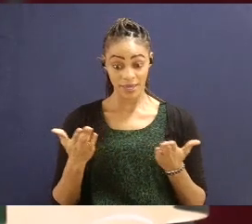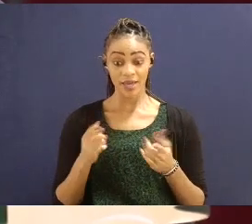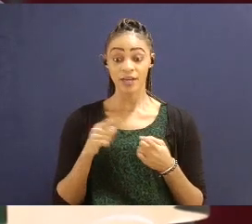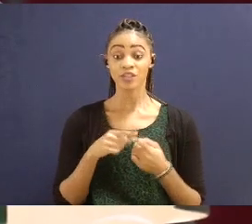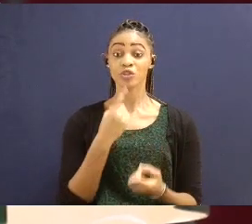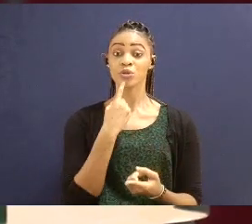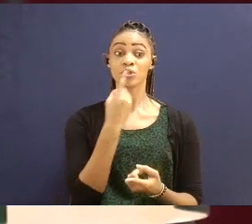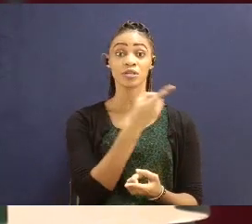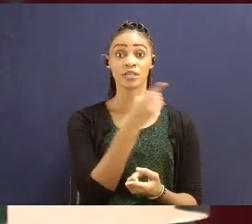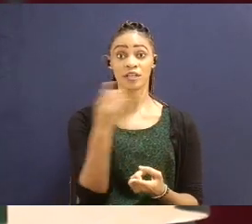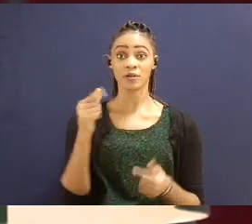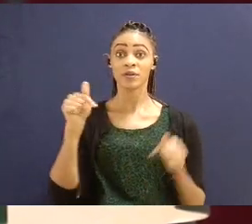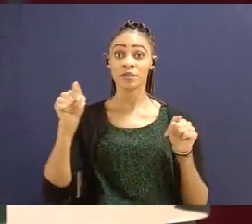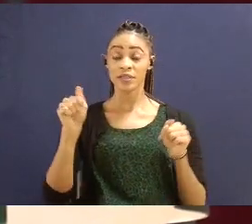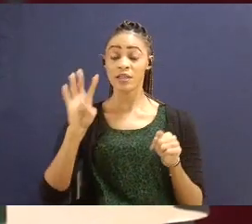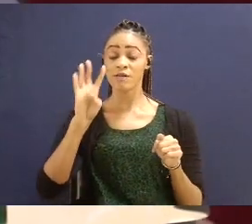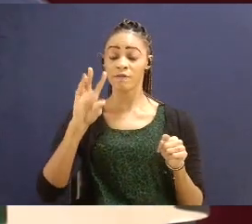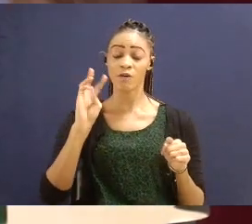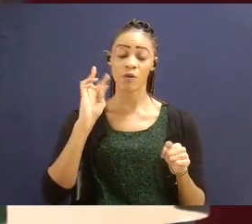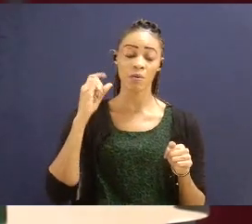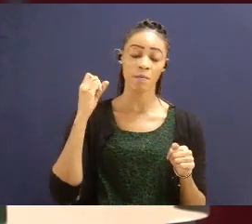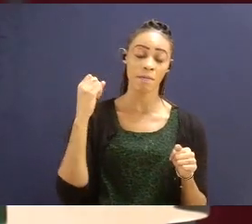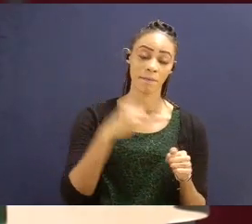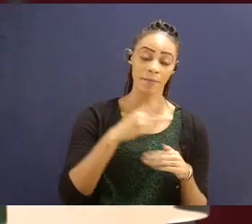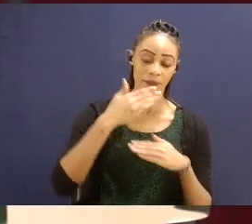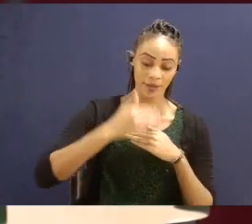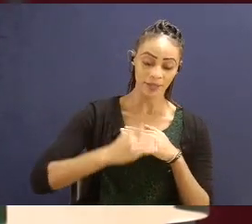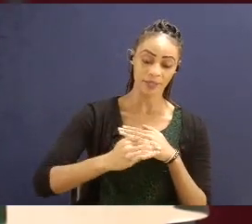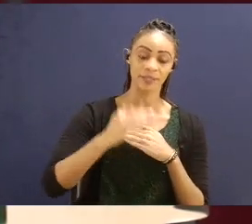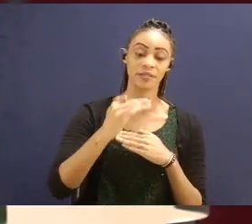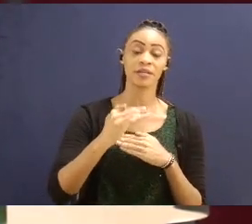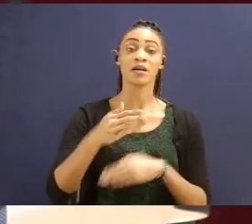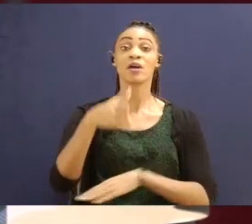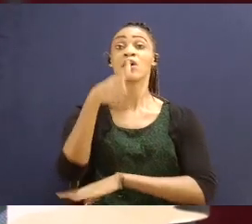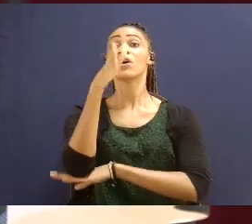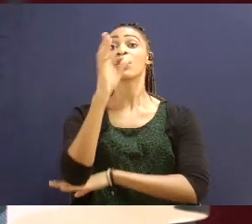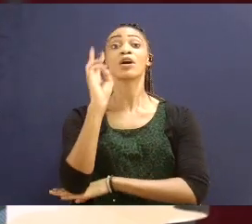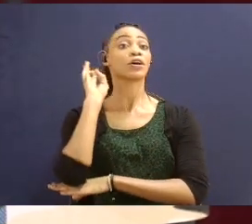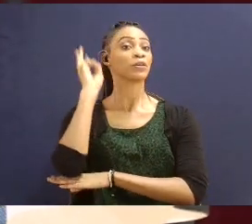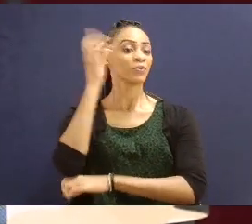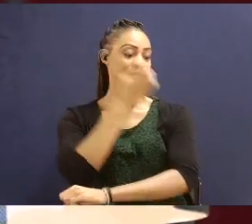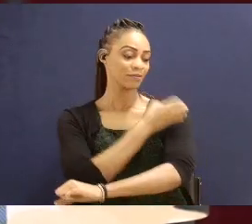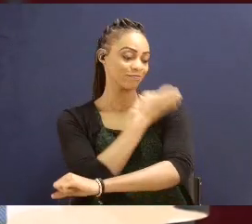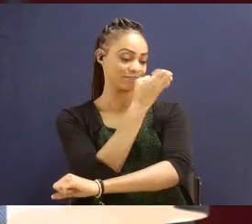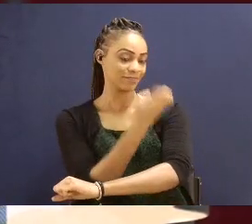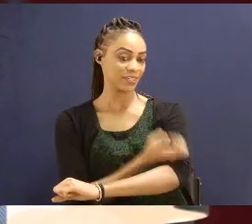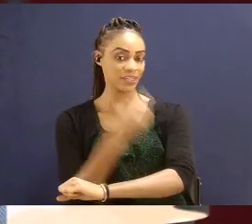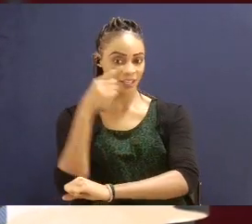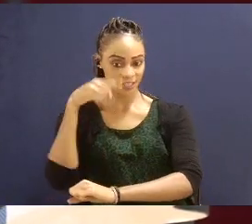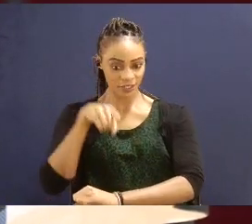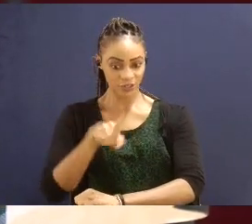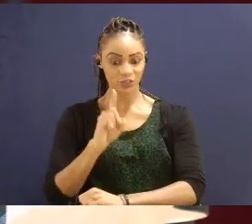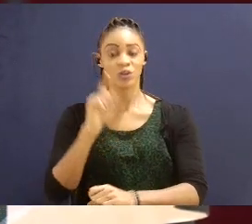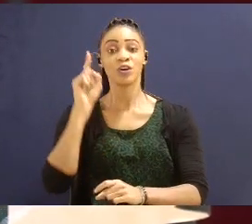remaining of this year, the Lord is going to re-energize you so that you can advance in Jesus' name.